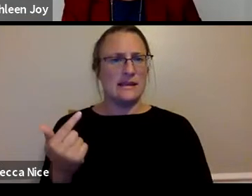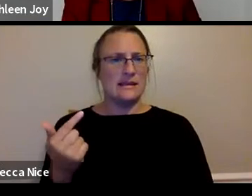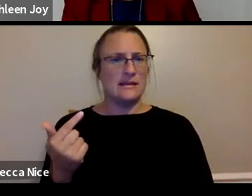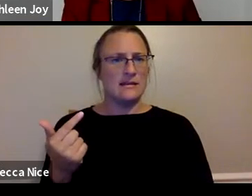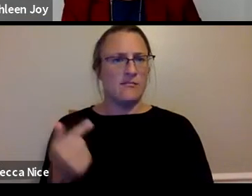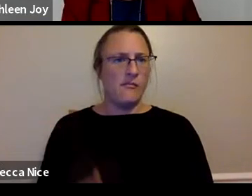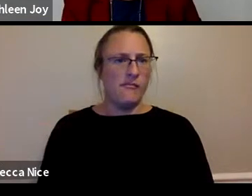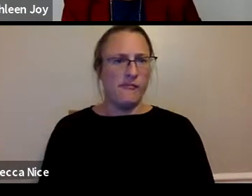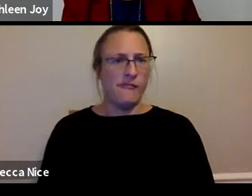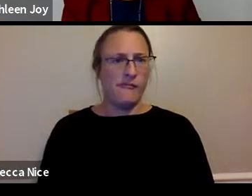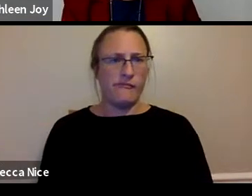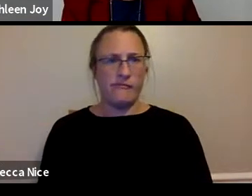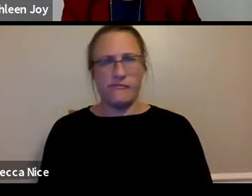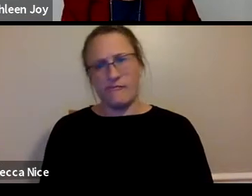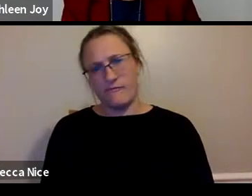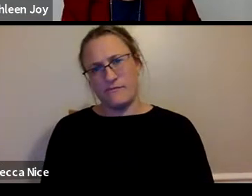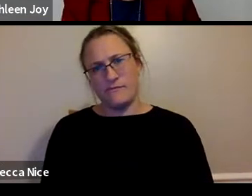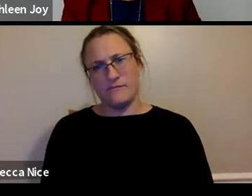the